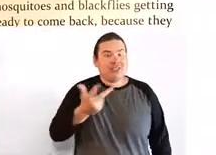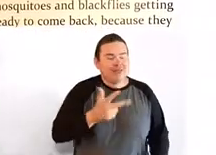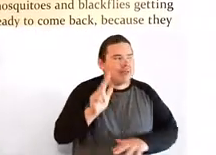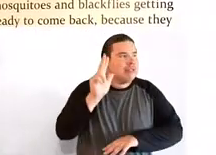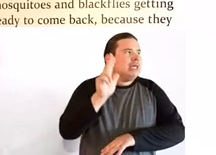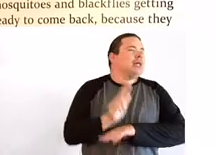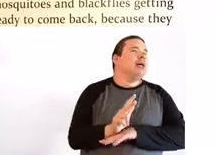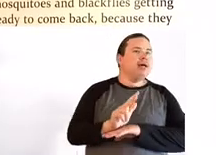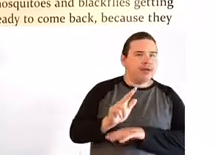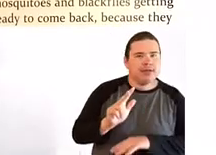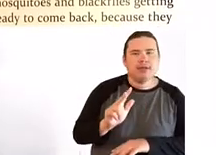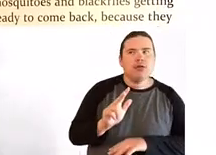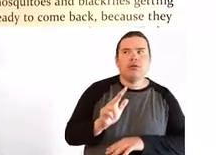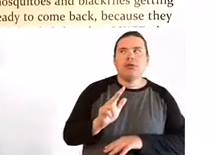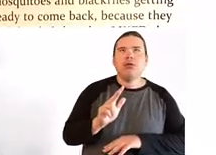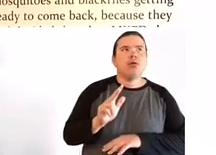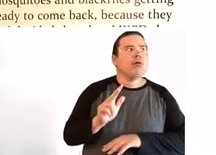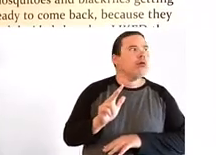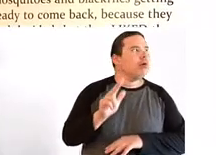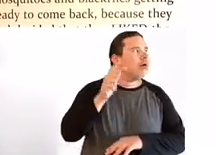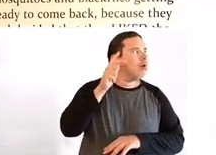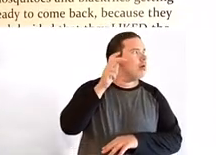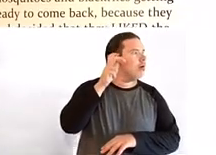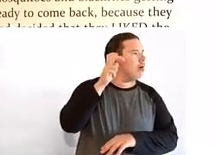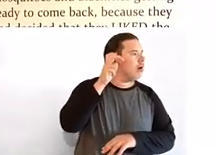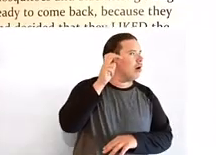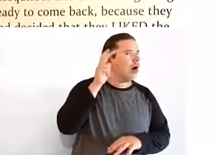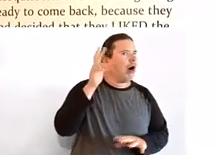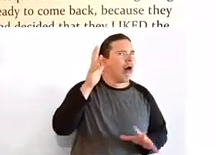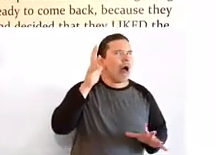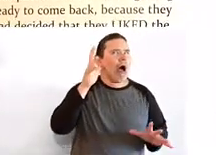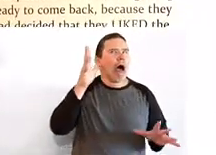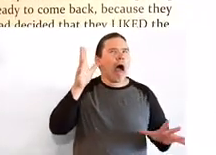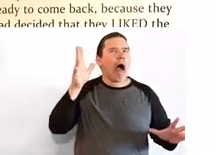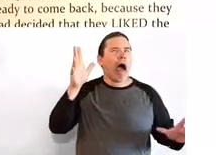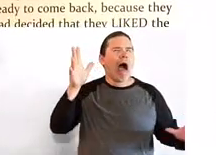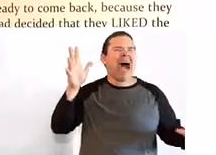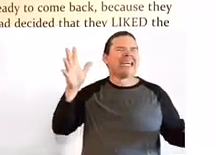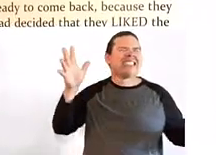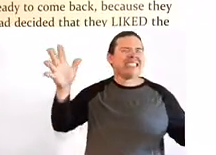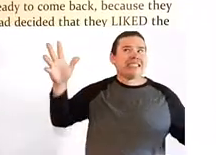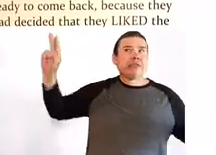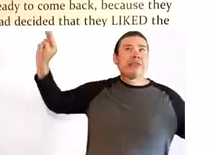And then they all stood still and heard a sound like this.